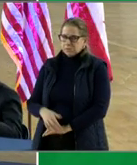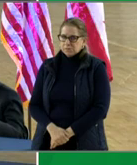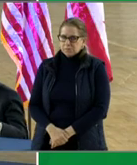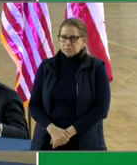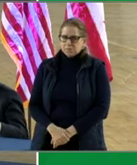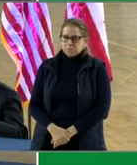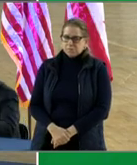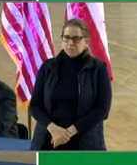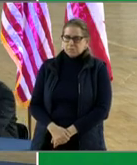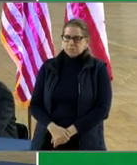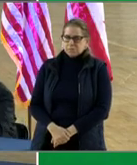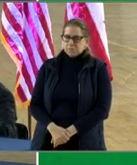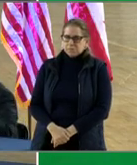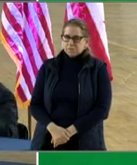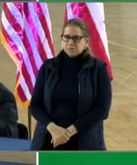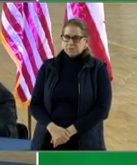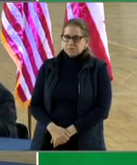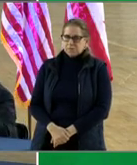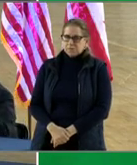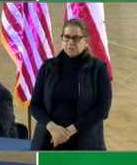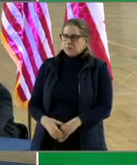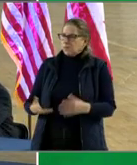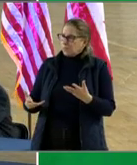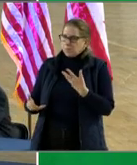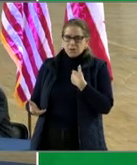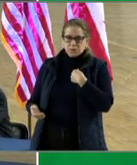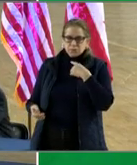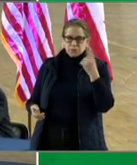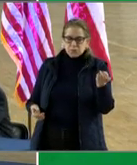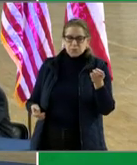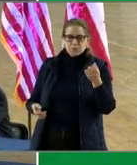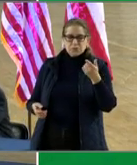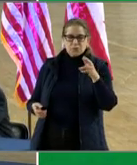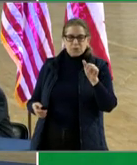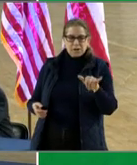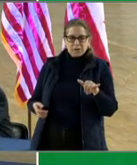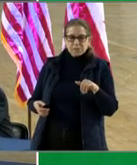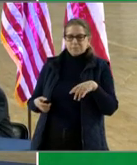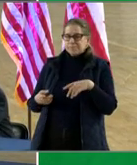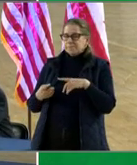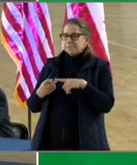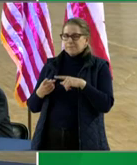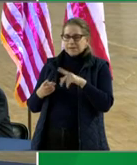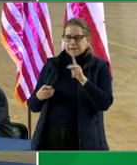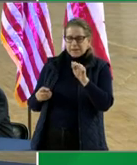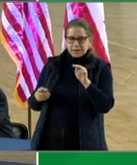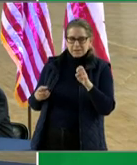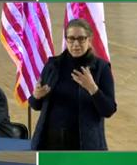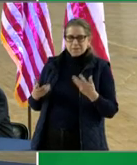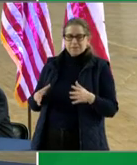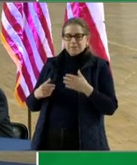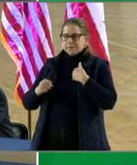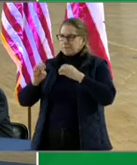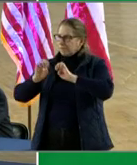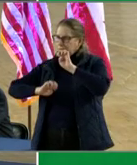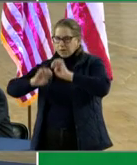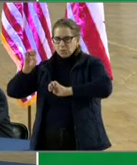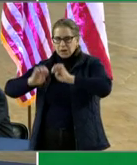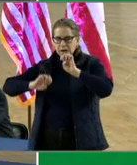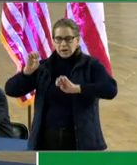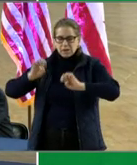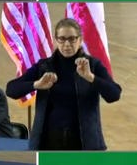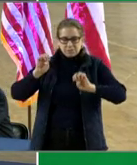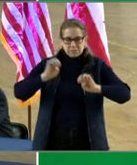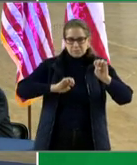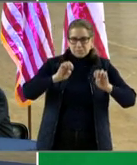what I told Councilmember Gray and Councilmember Allen before that was that we would evaluate how they could go into